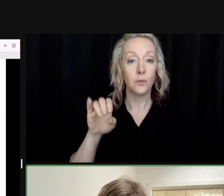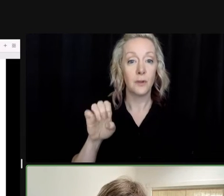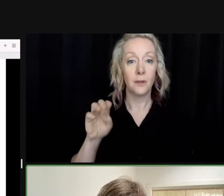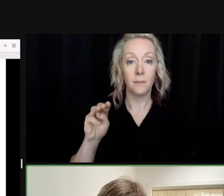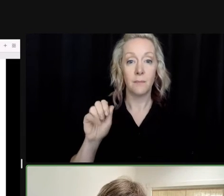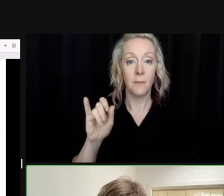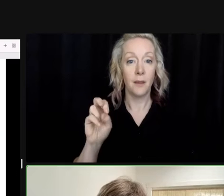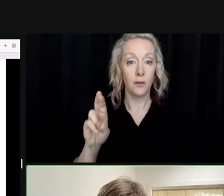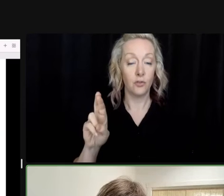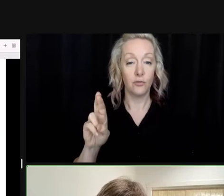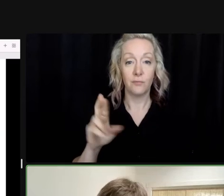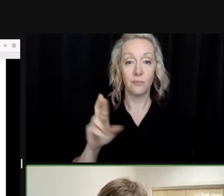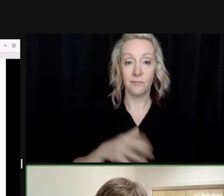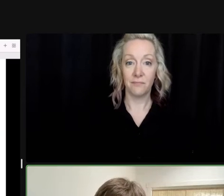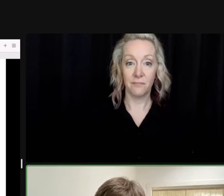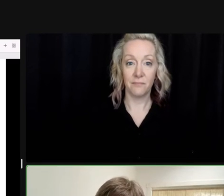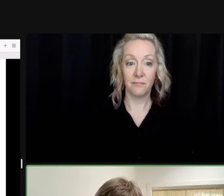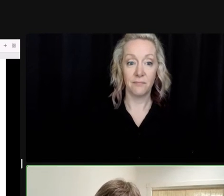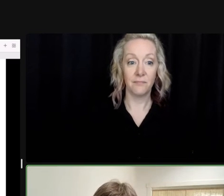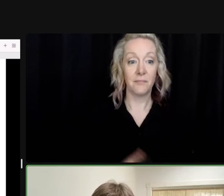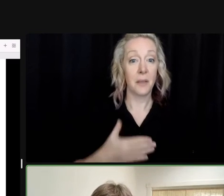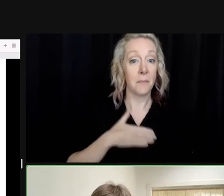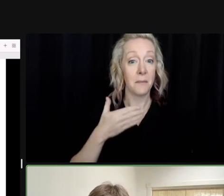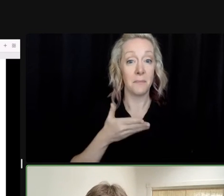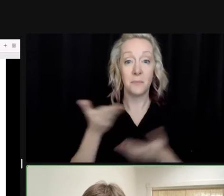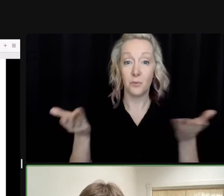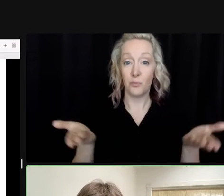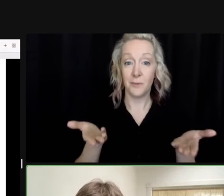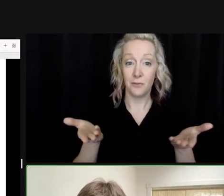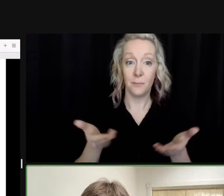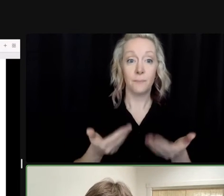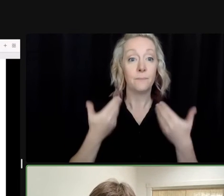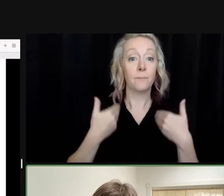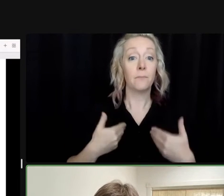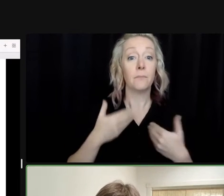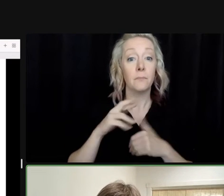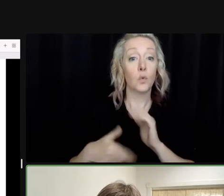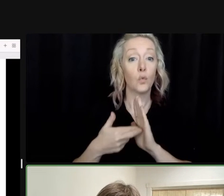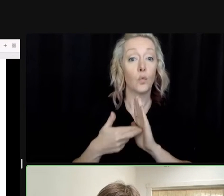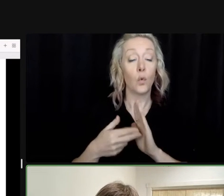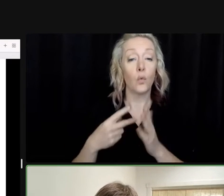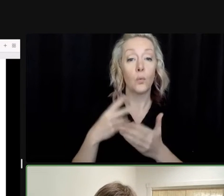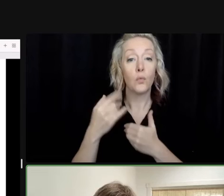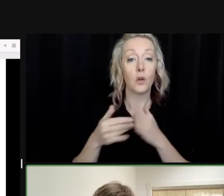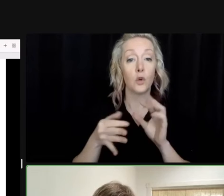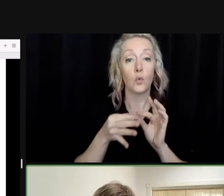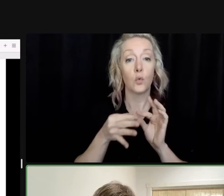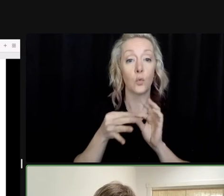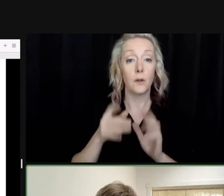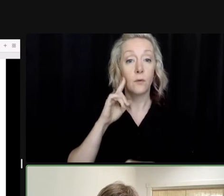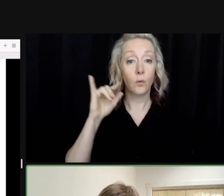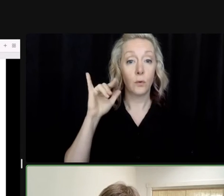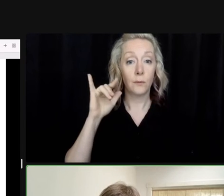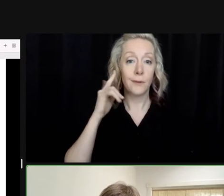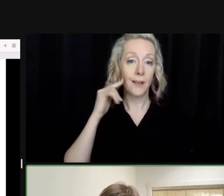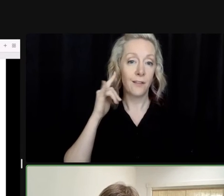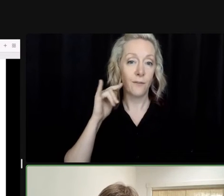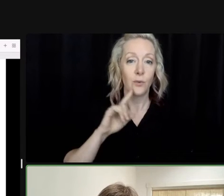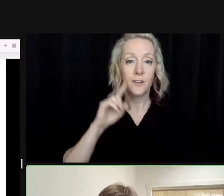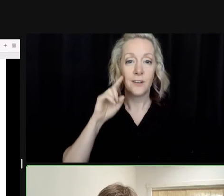I'm on slide 4 for some reason. And I am the project coordinator of California Deafblind